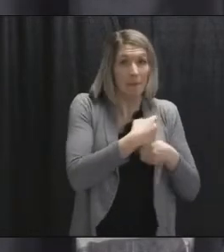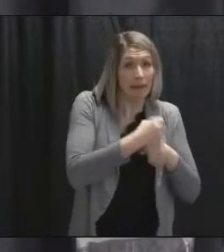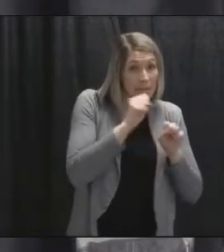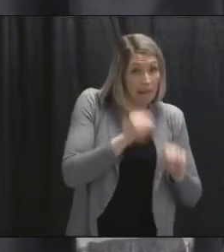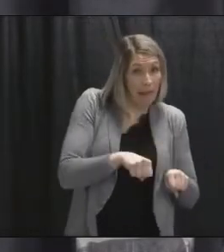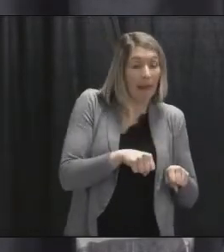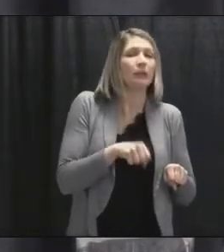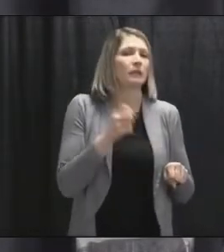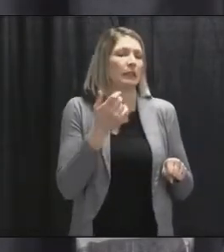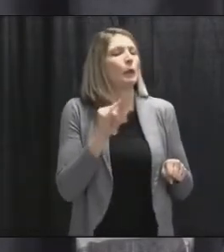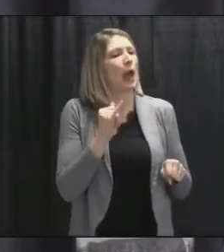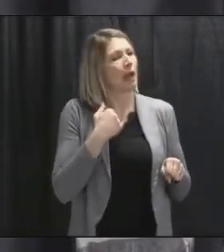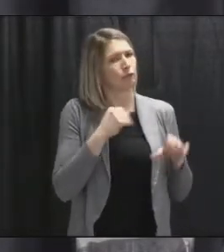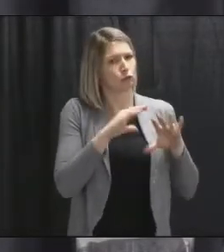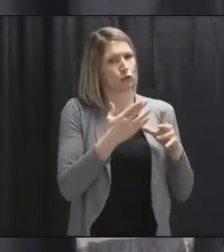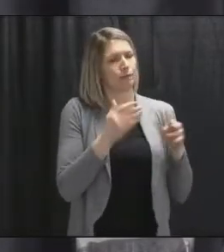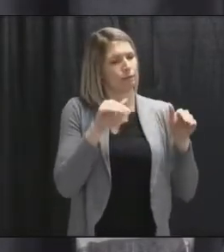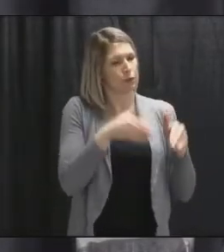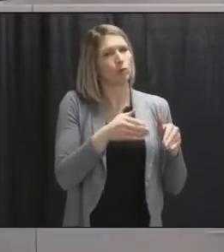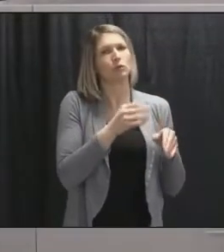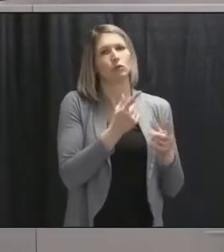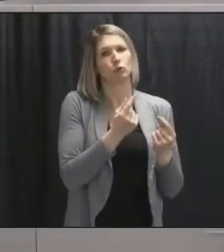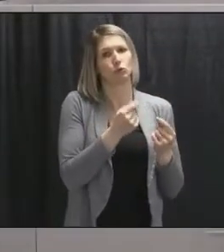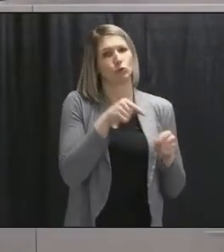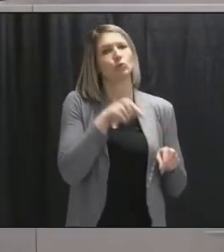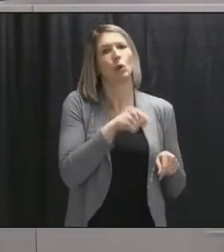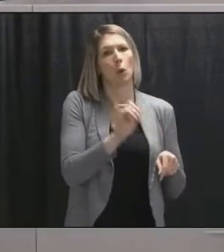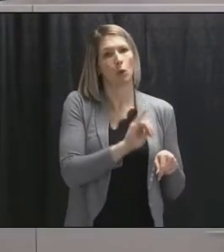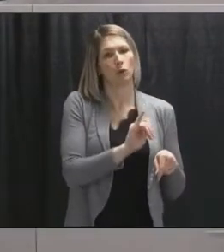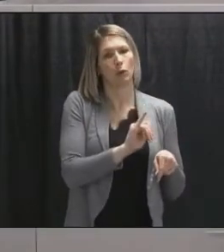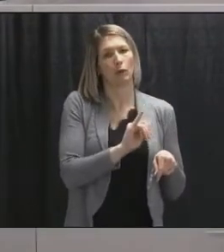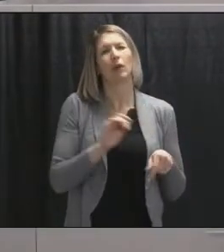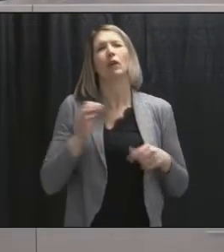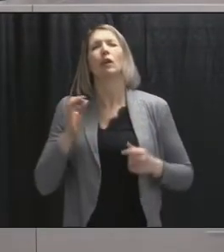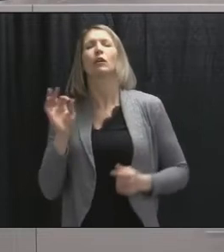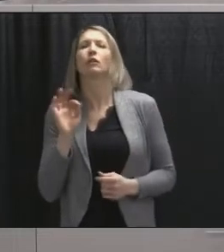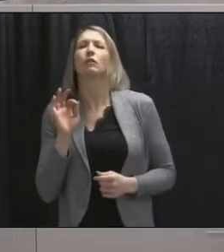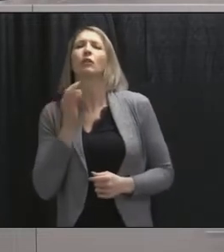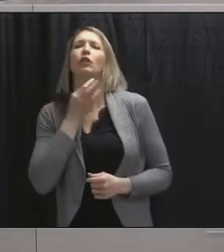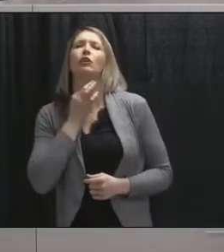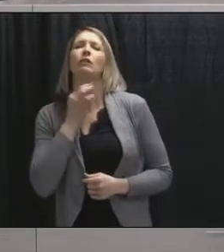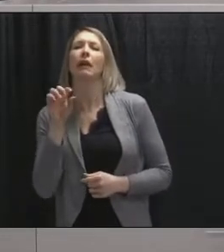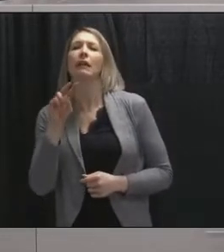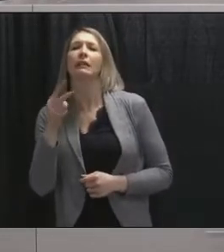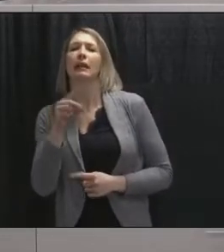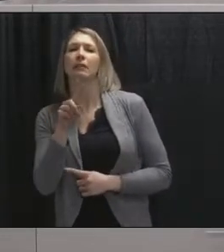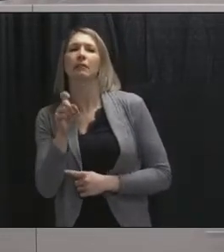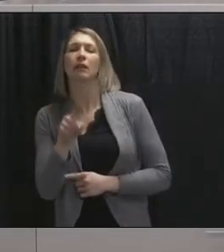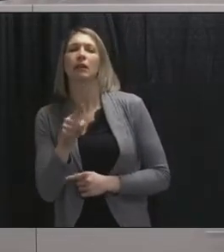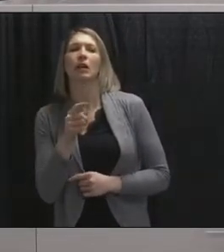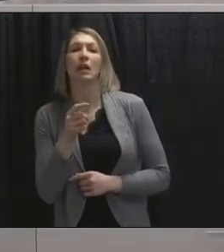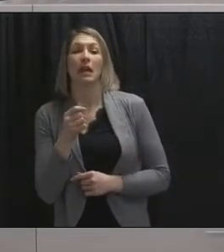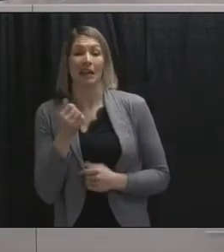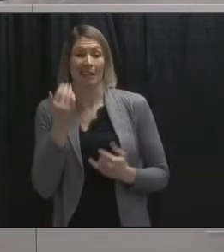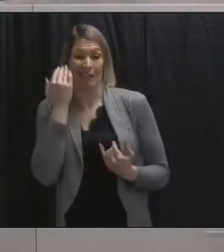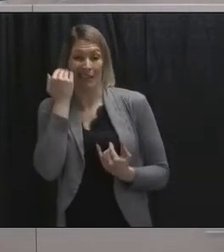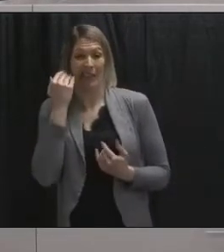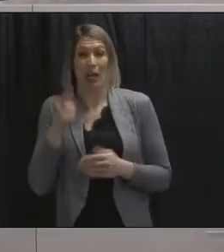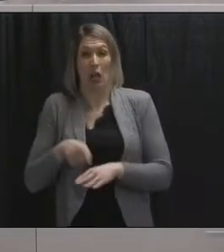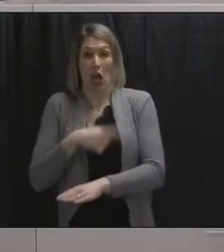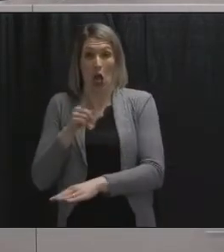moment. Thank you. And after this long weekend, I was wondering how many police investigations are now ongoing? The last update